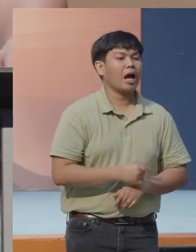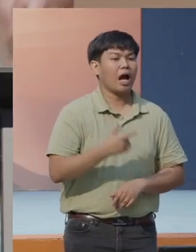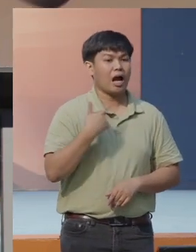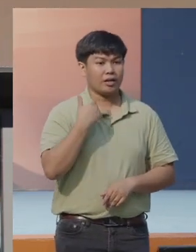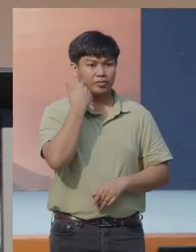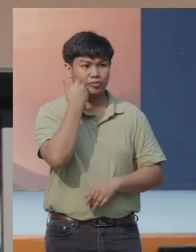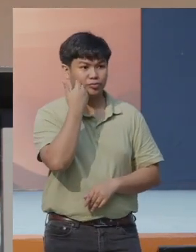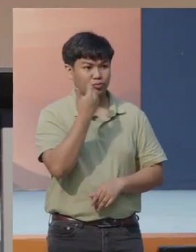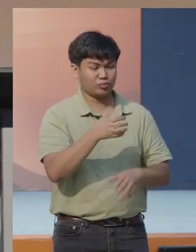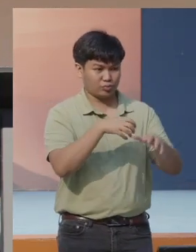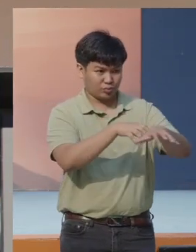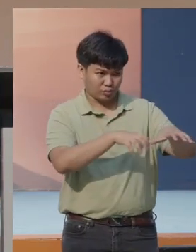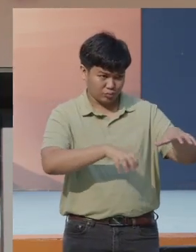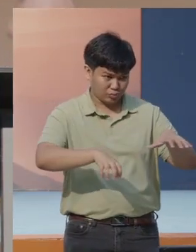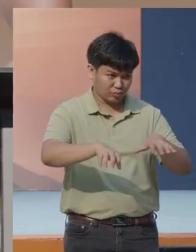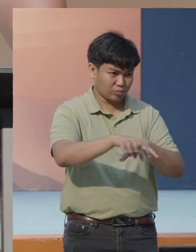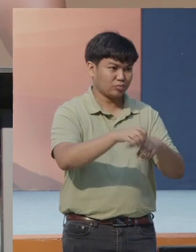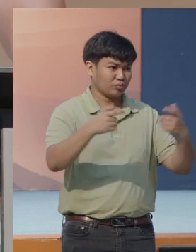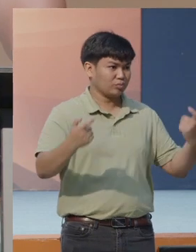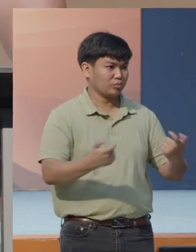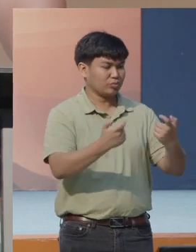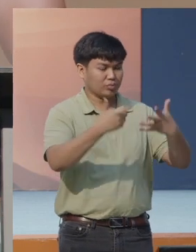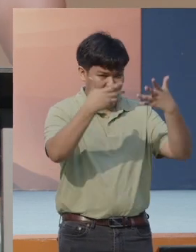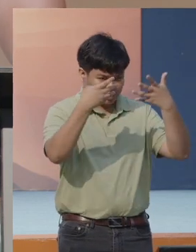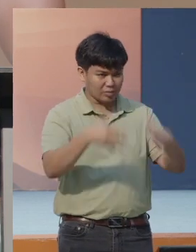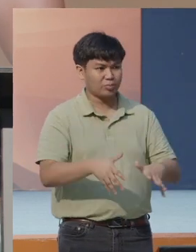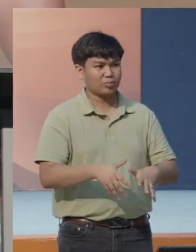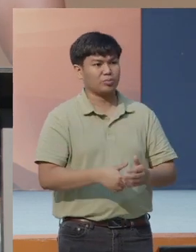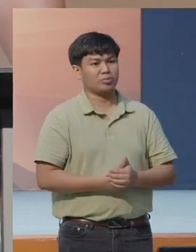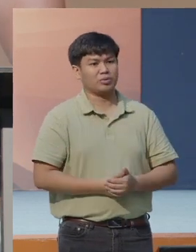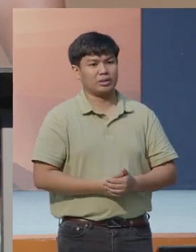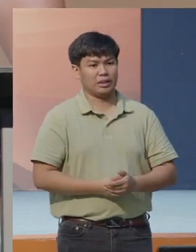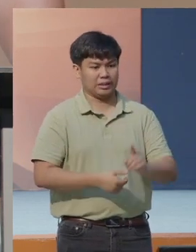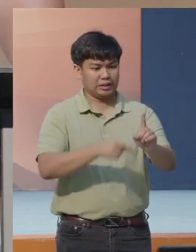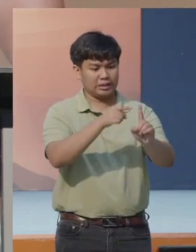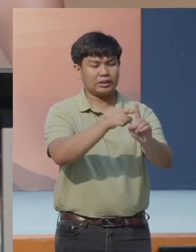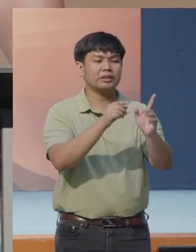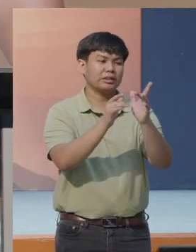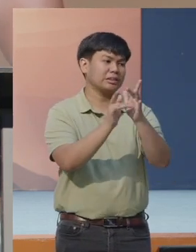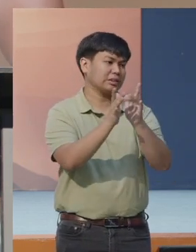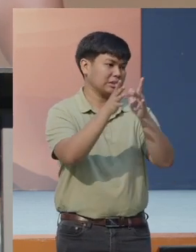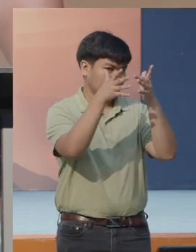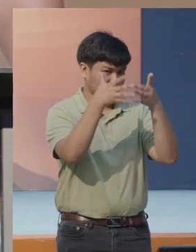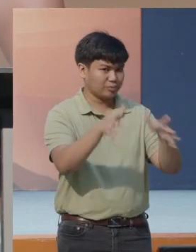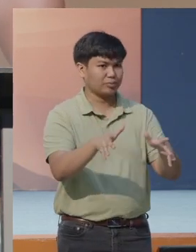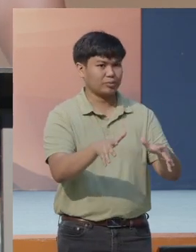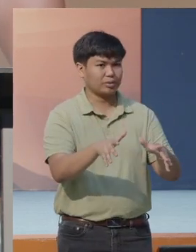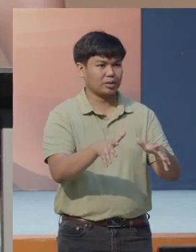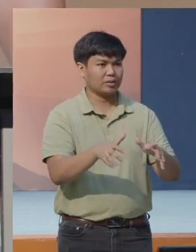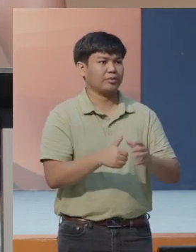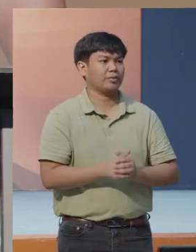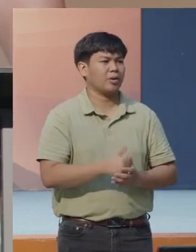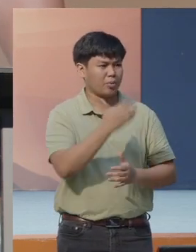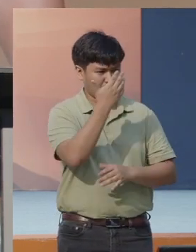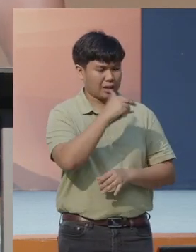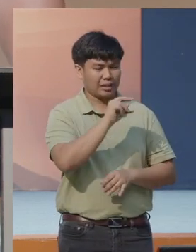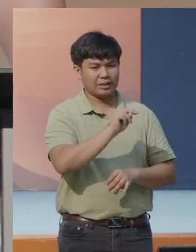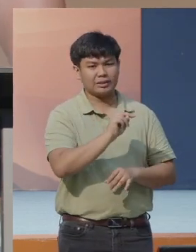die in the place of sinners. At yun ay nasa krus. Si